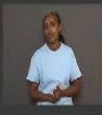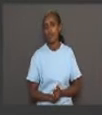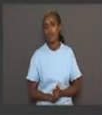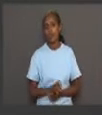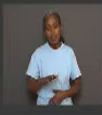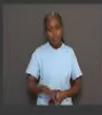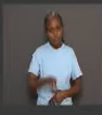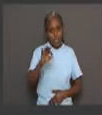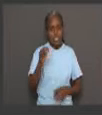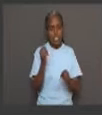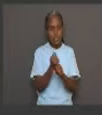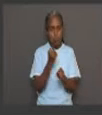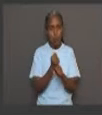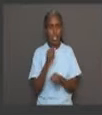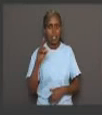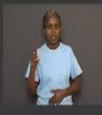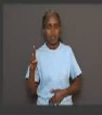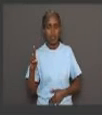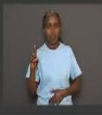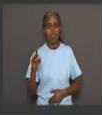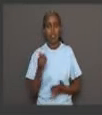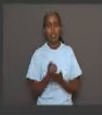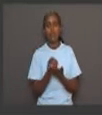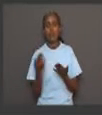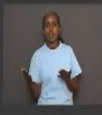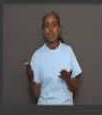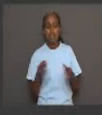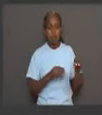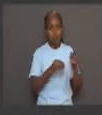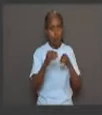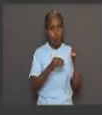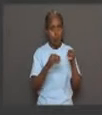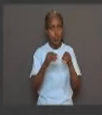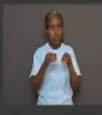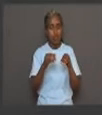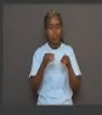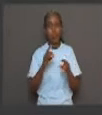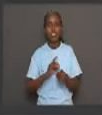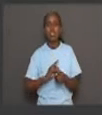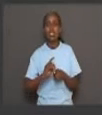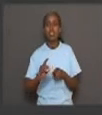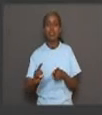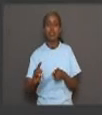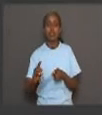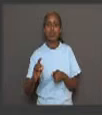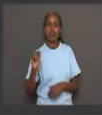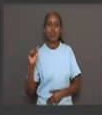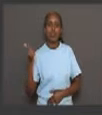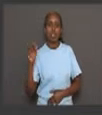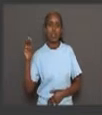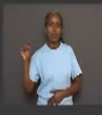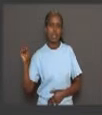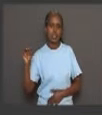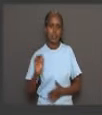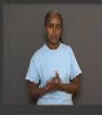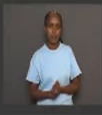Let us find the work done when a particle is moved through a displacement of 10